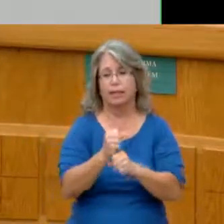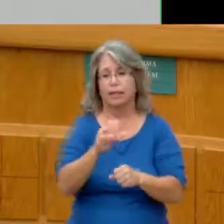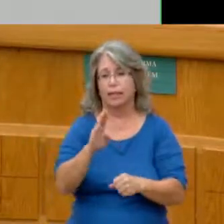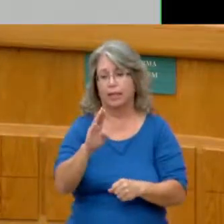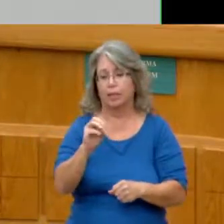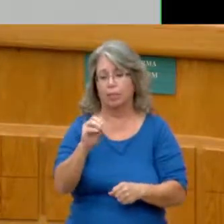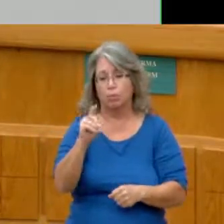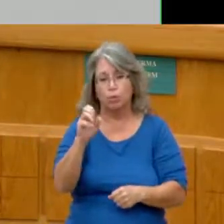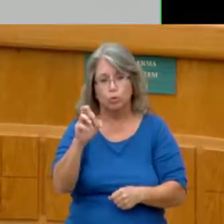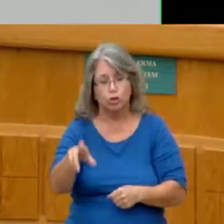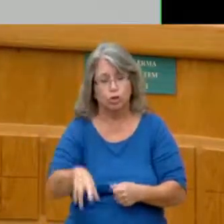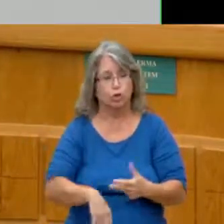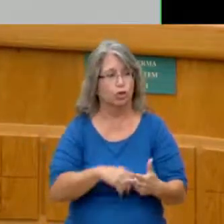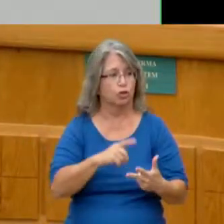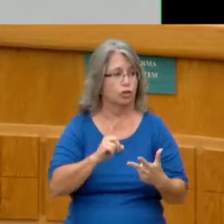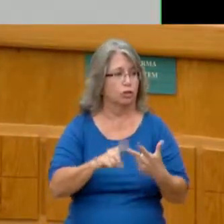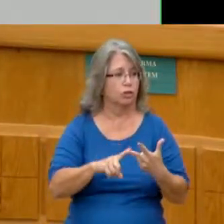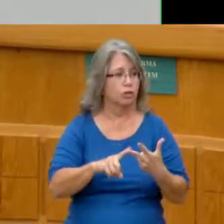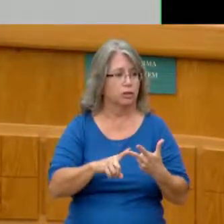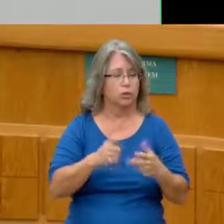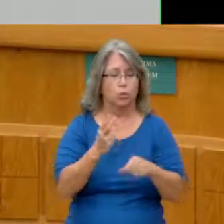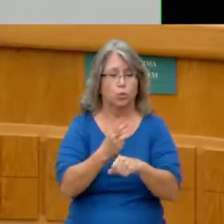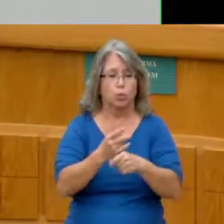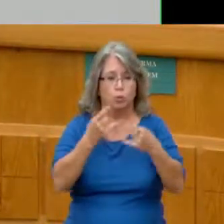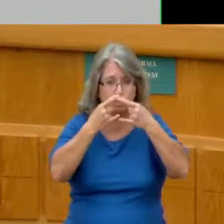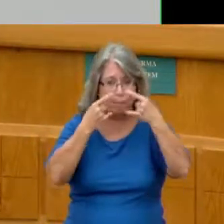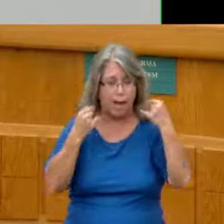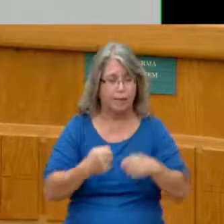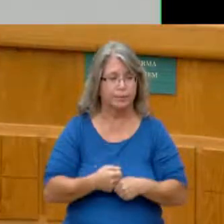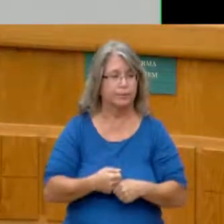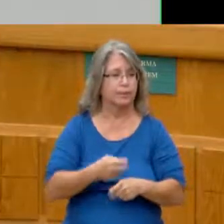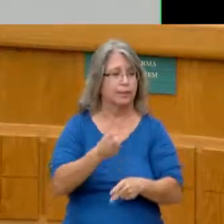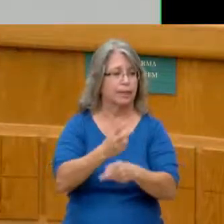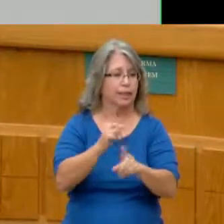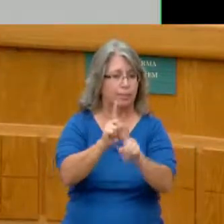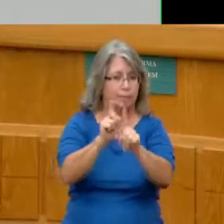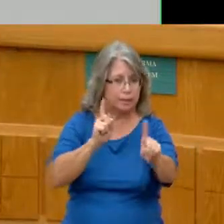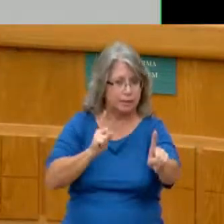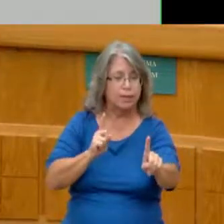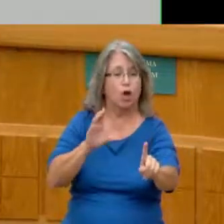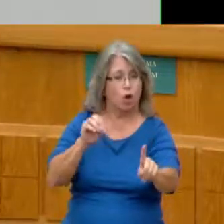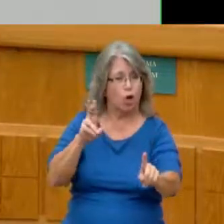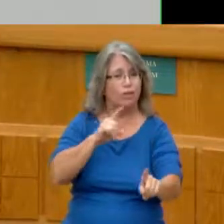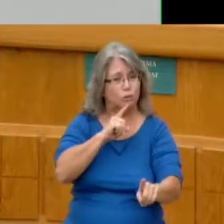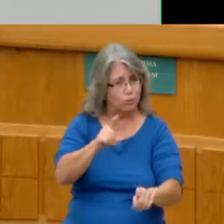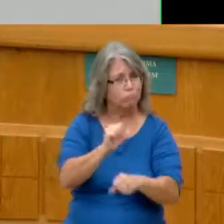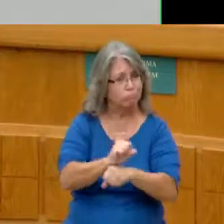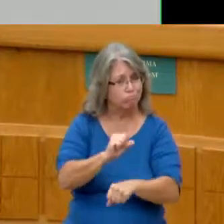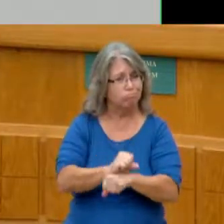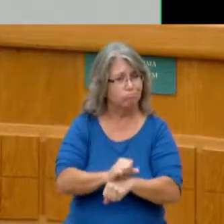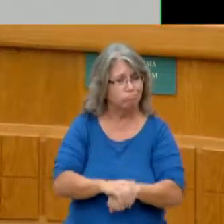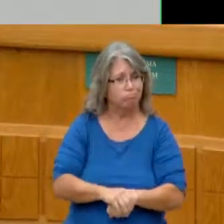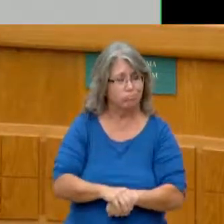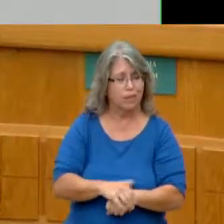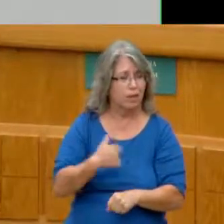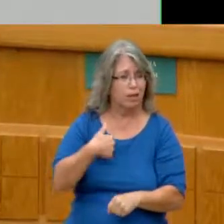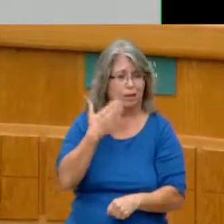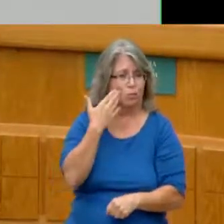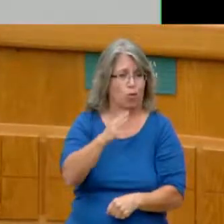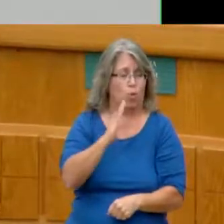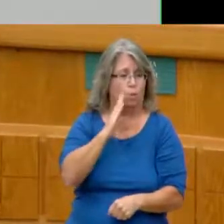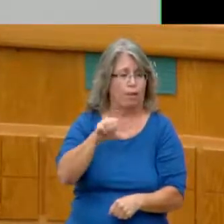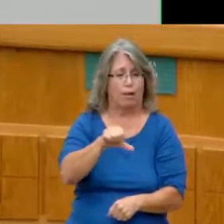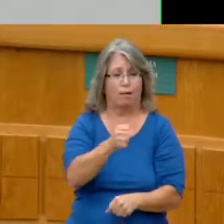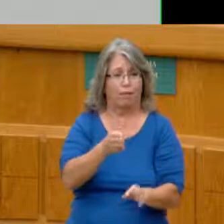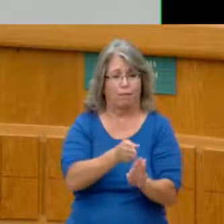thereby wearing your masks and social distancing. You know, COVID is for real. And we don't know if there's going to be another variant